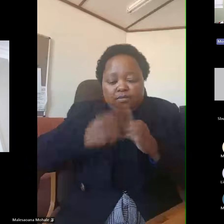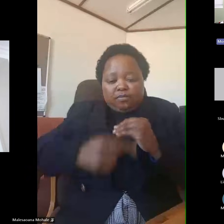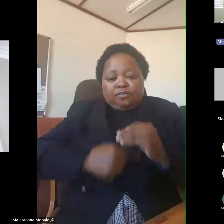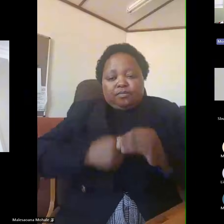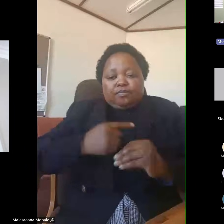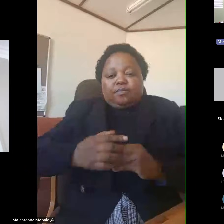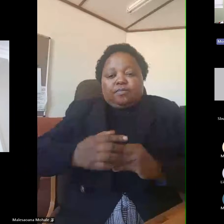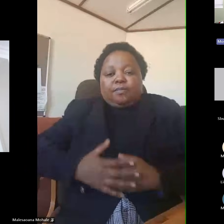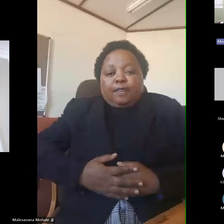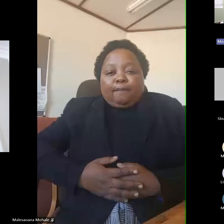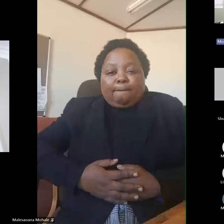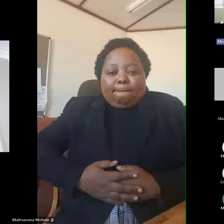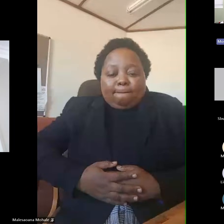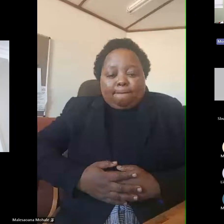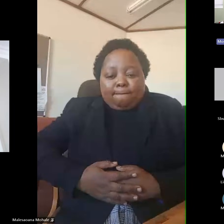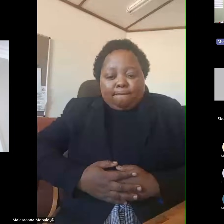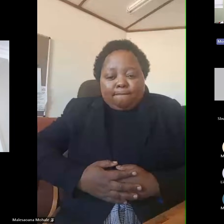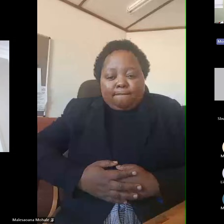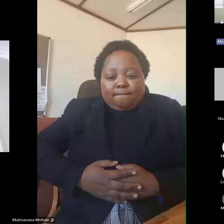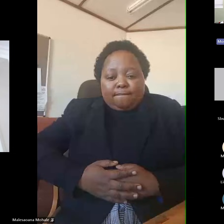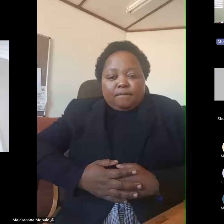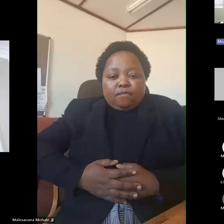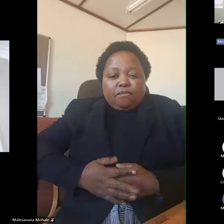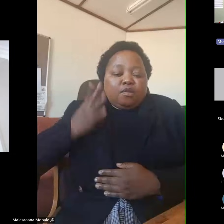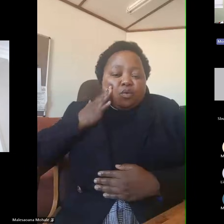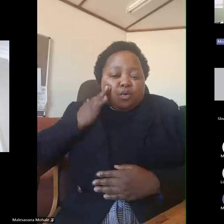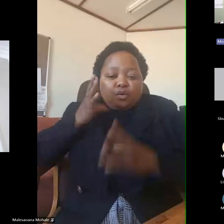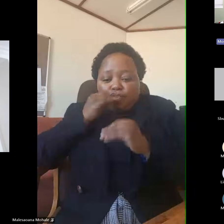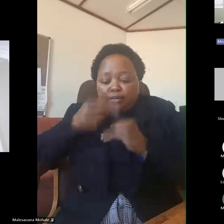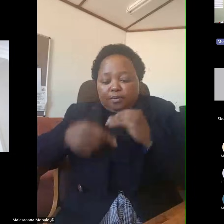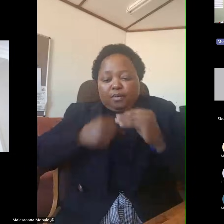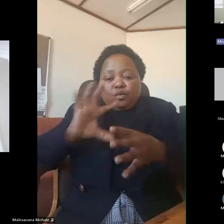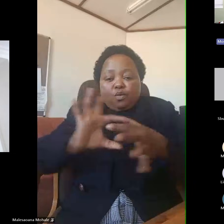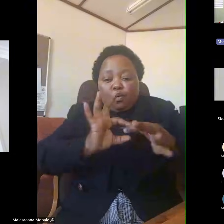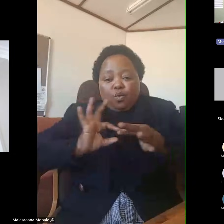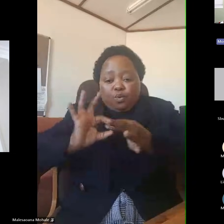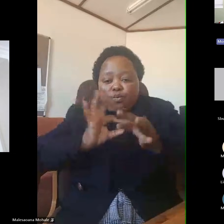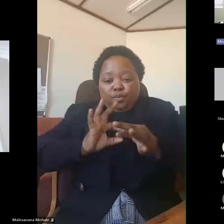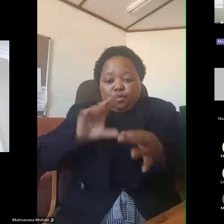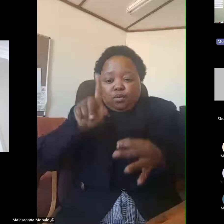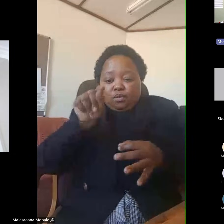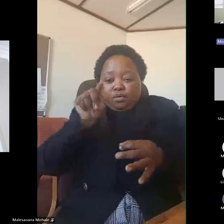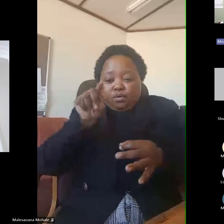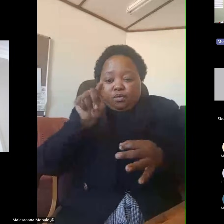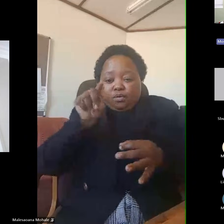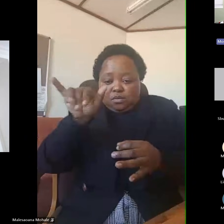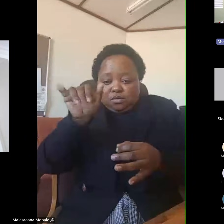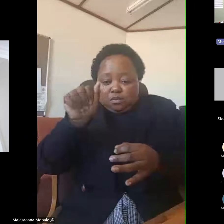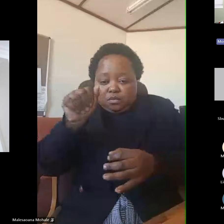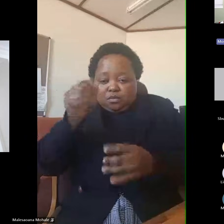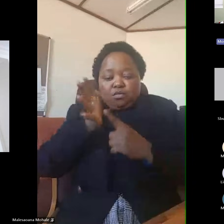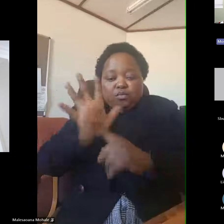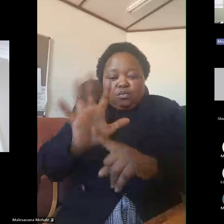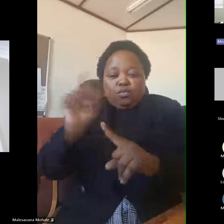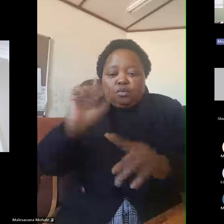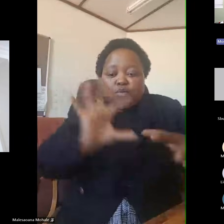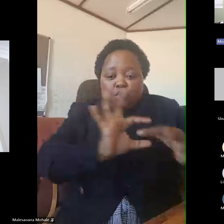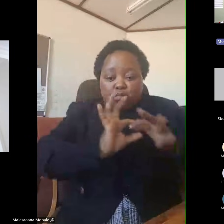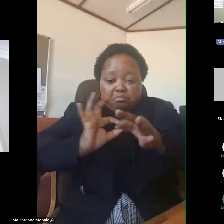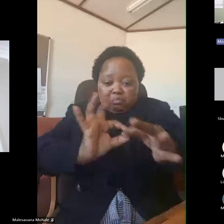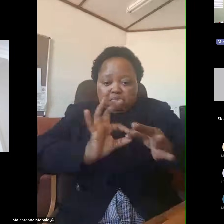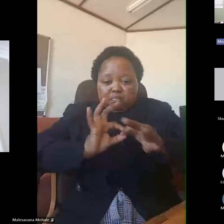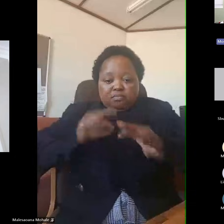When we talk about coordination, honestly, she has mentioned that coordination here is something that it's done